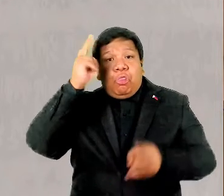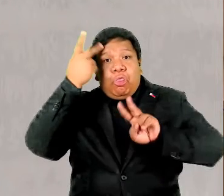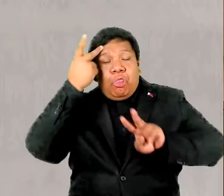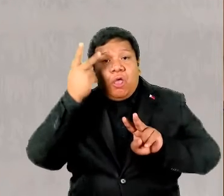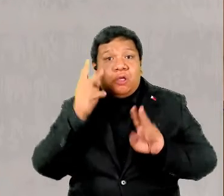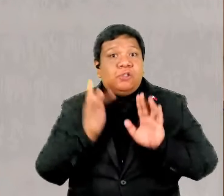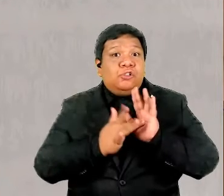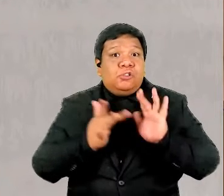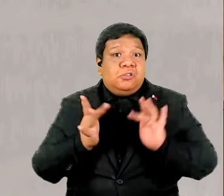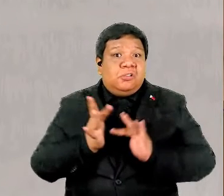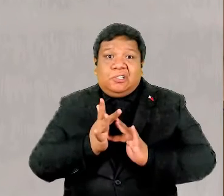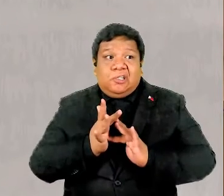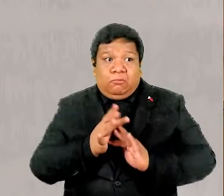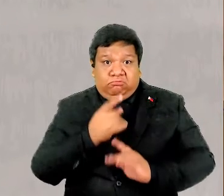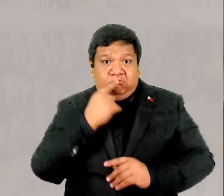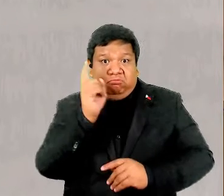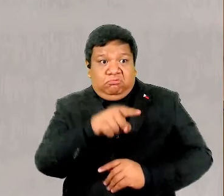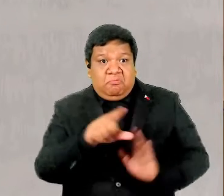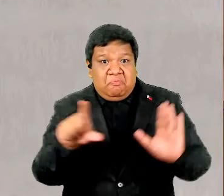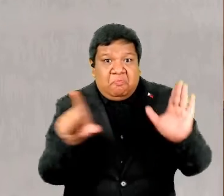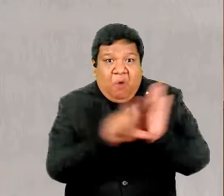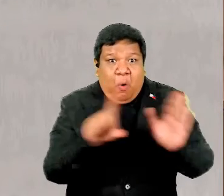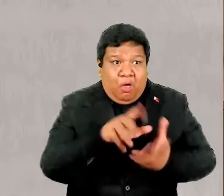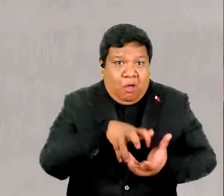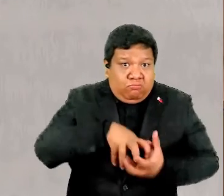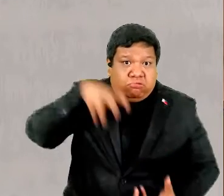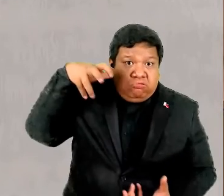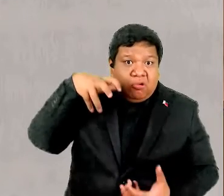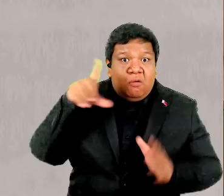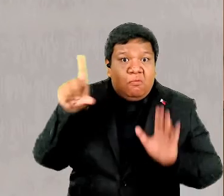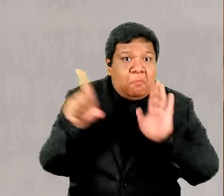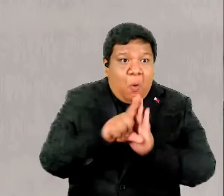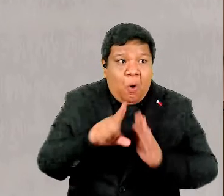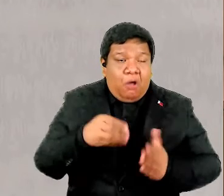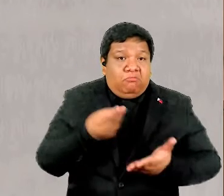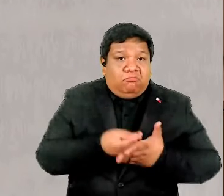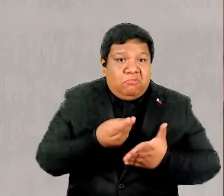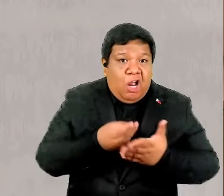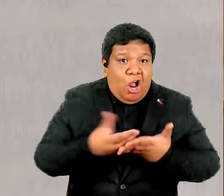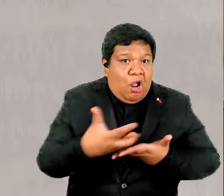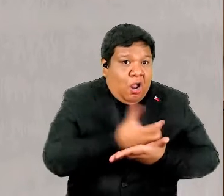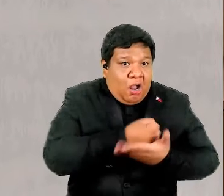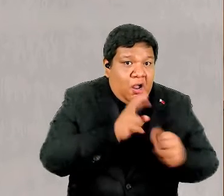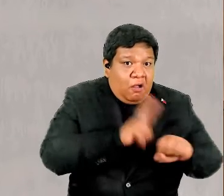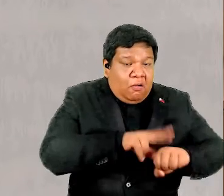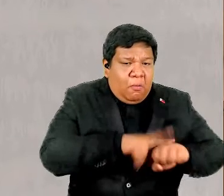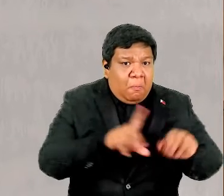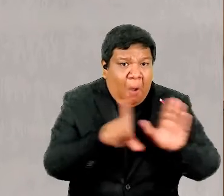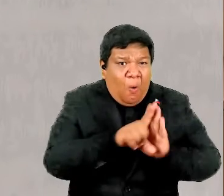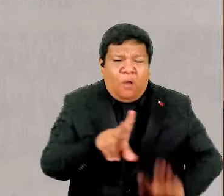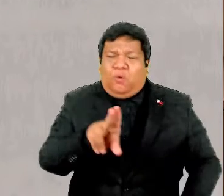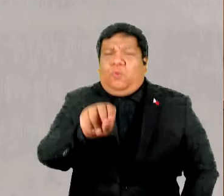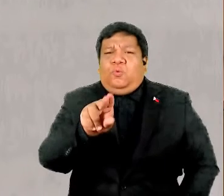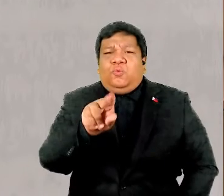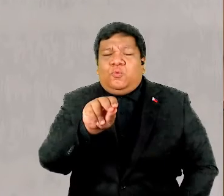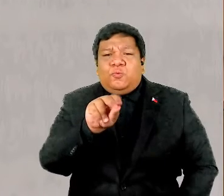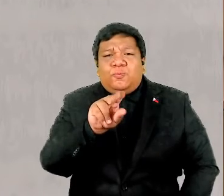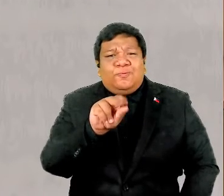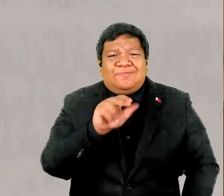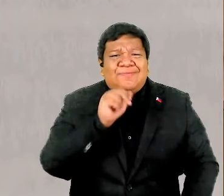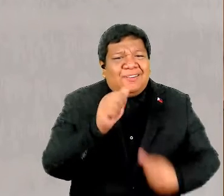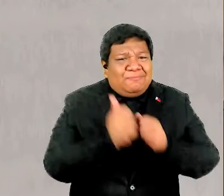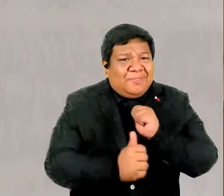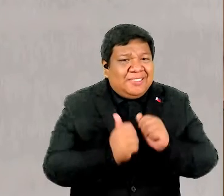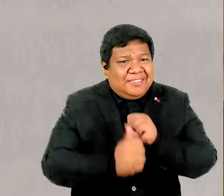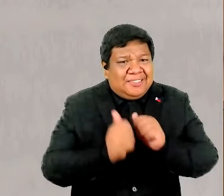that Jesus is forbidding a disciple to become rich or to be able to accumulate wealth or